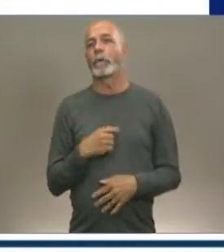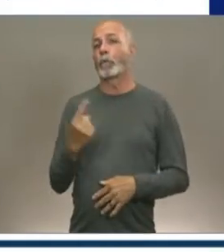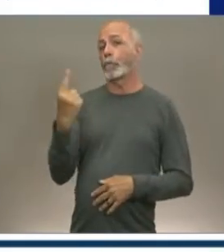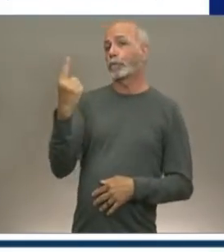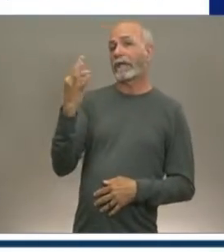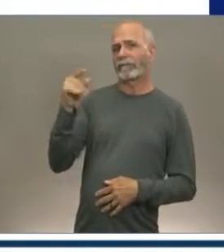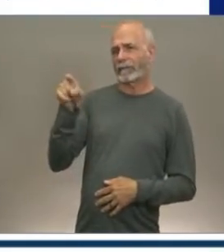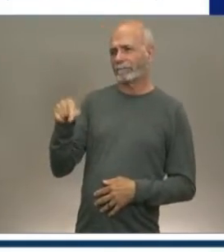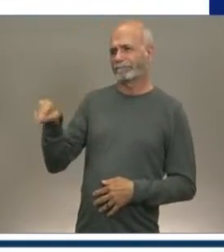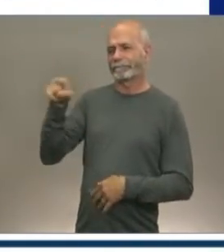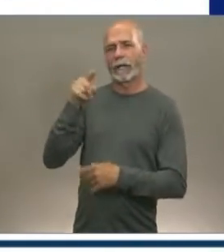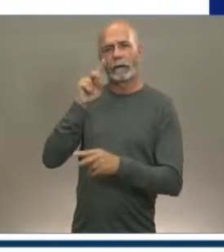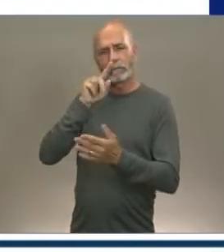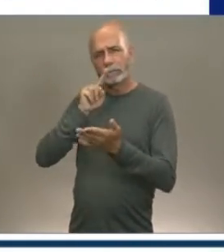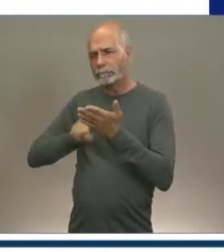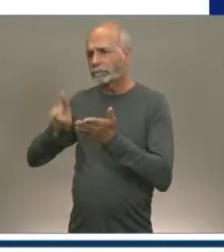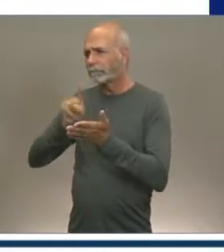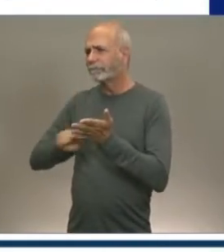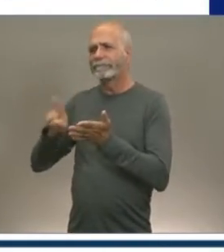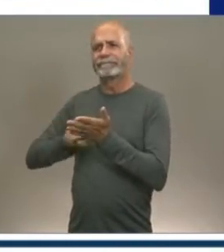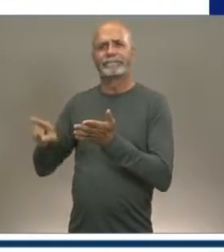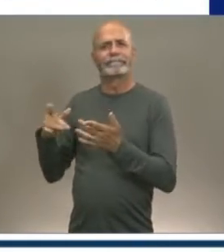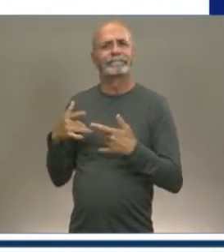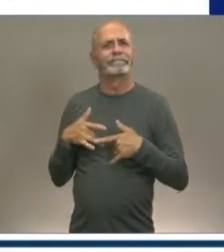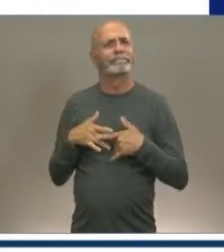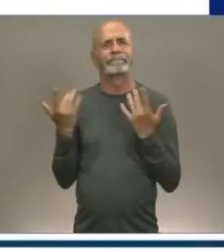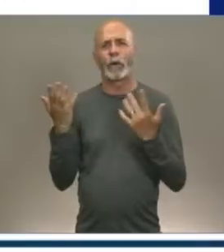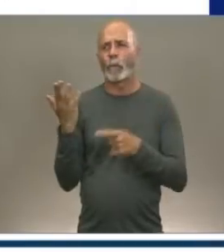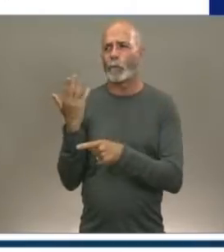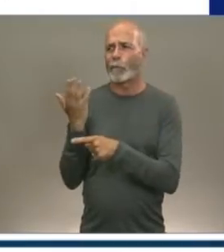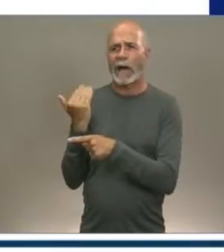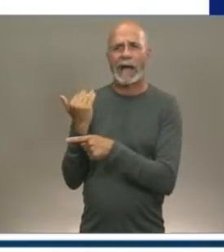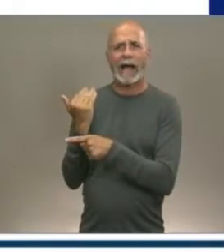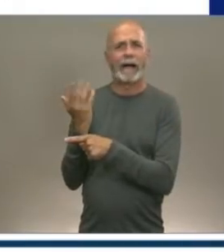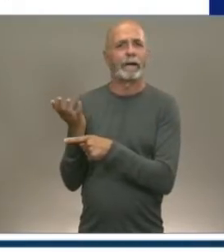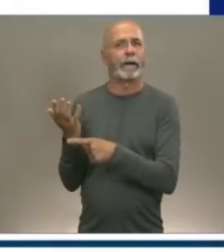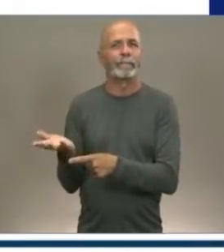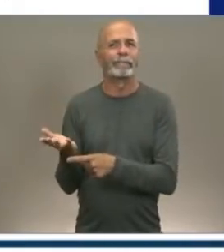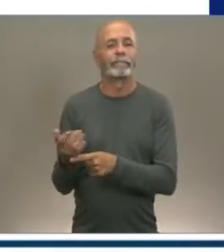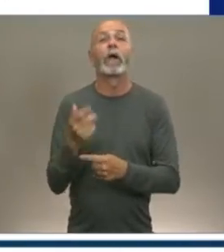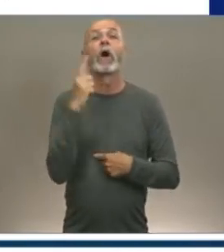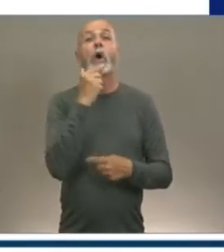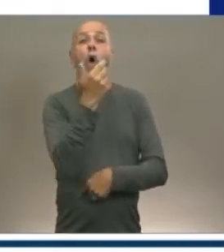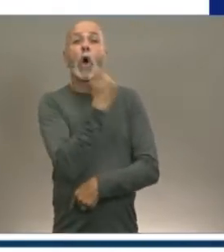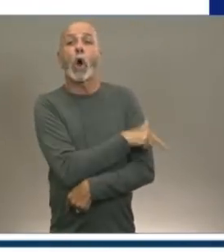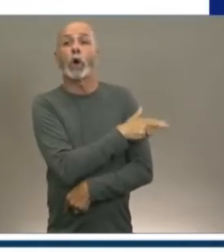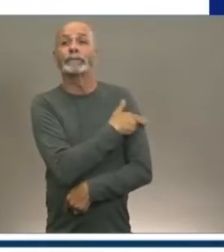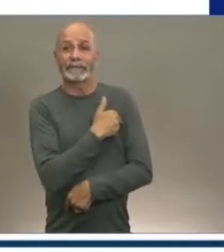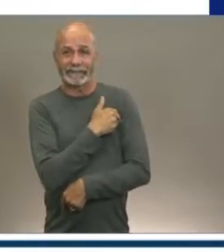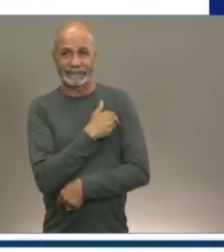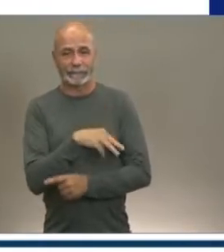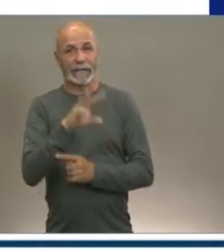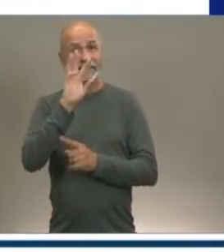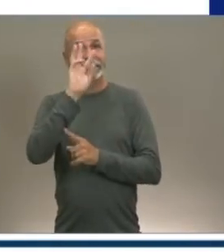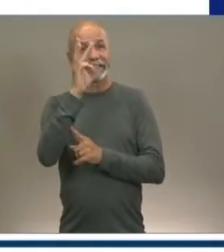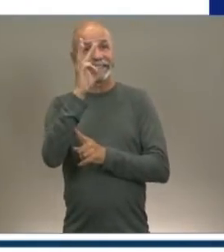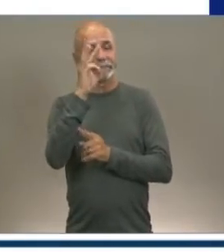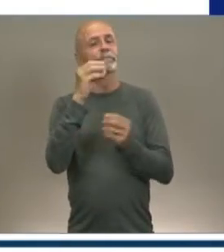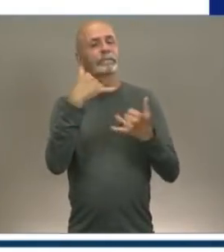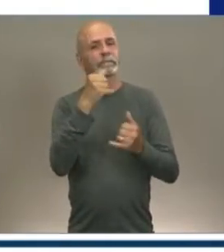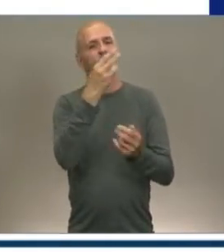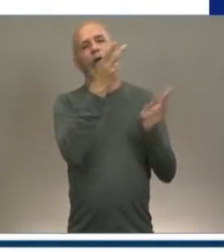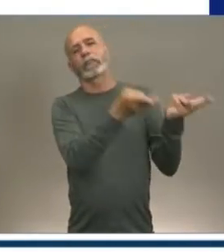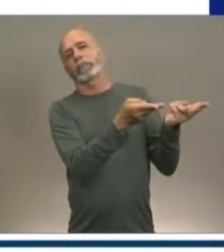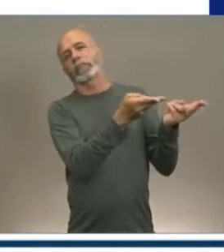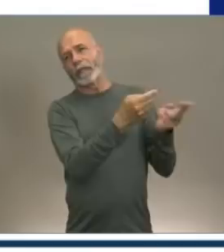Our hospitalization numbers are staying low. We have 6 people in hospital and 3 in the ICU. It shows again that